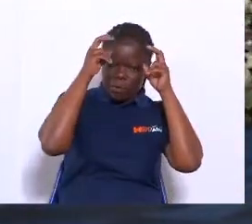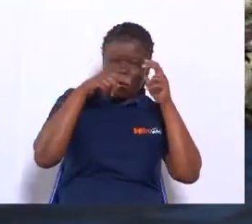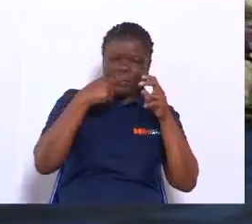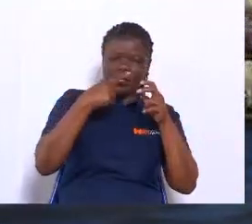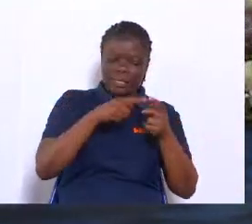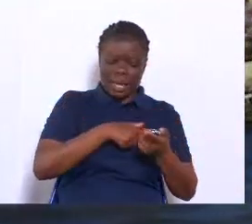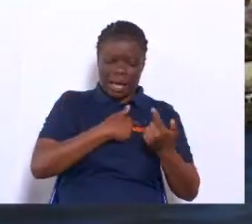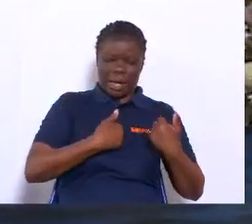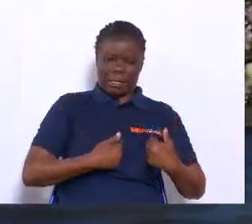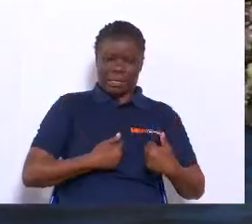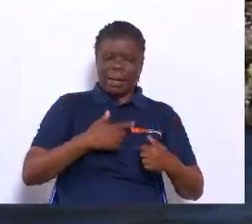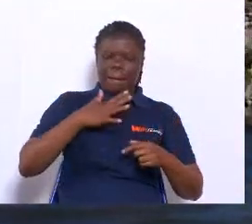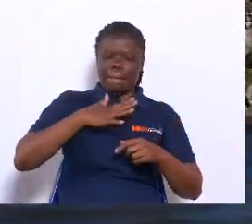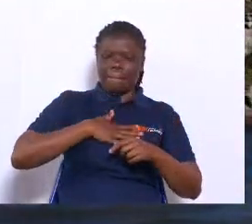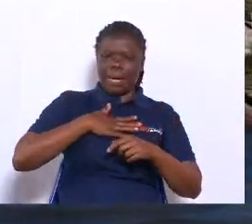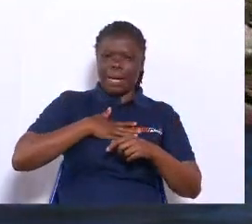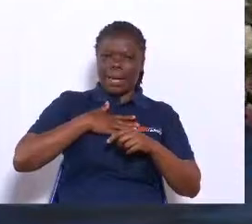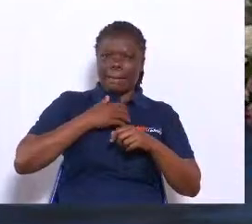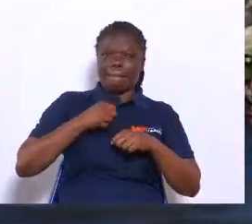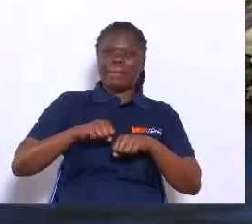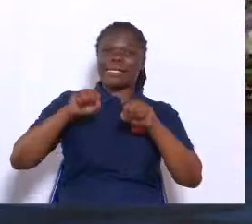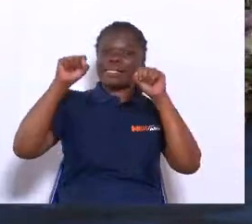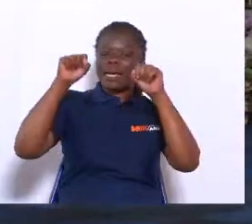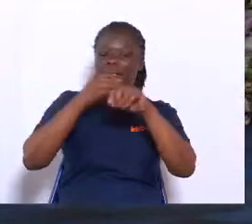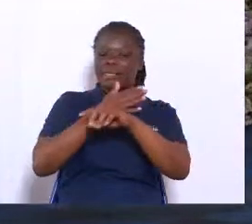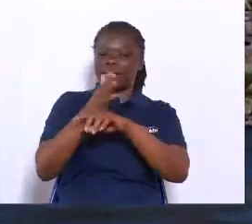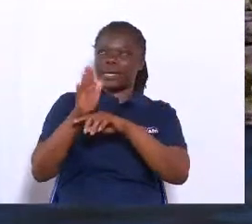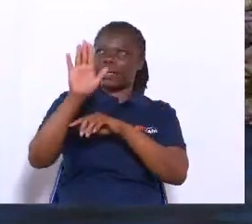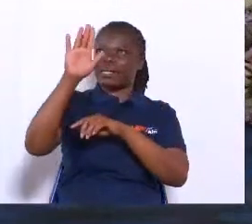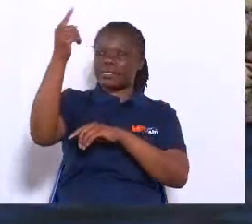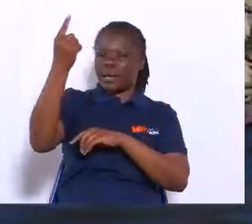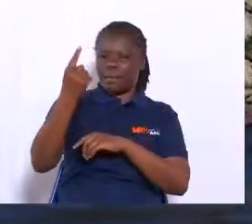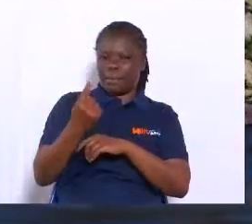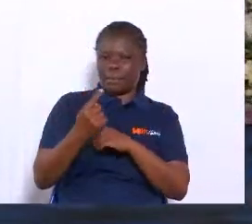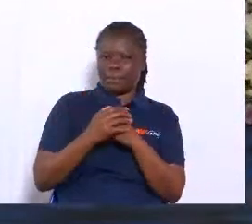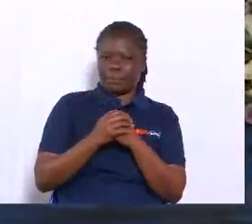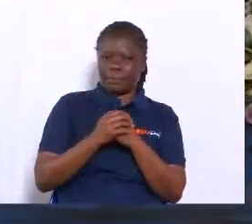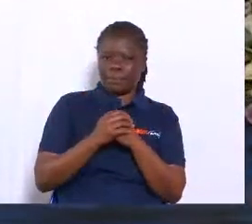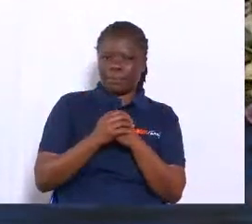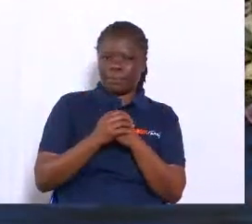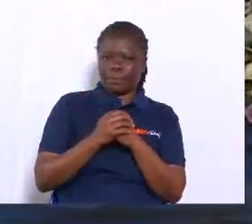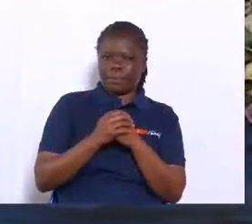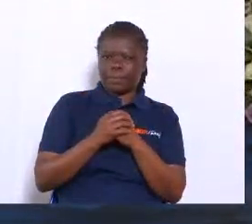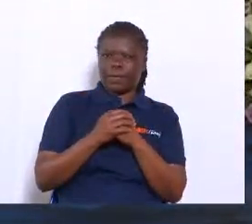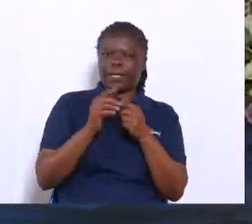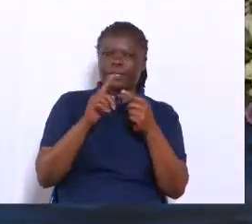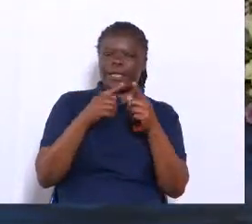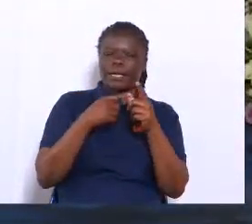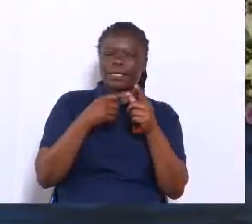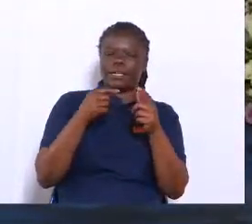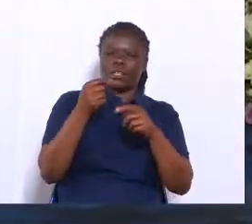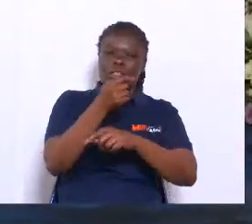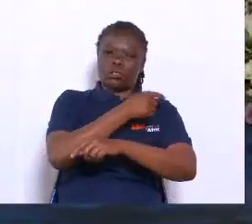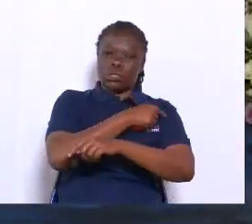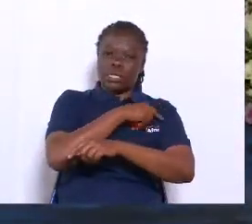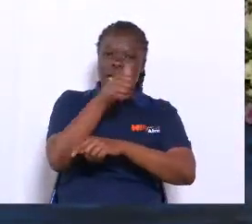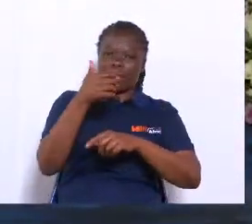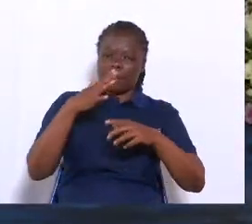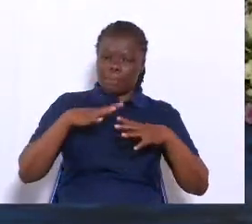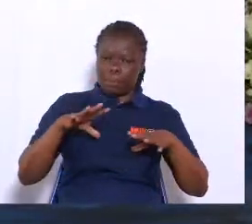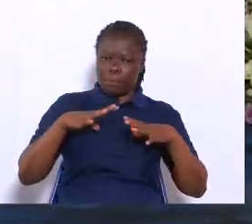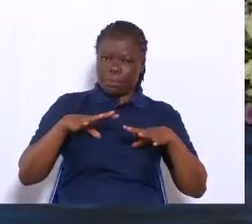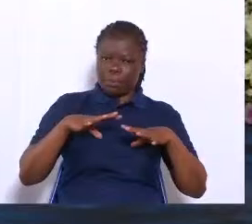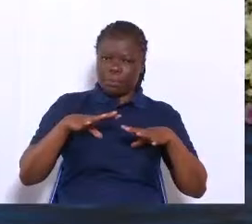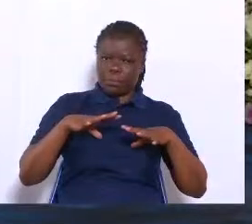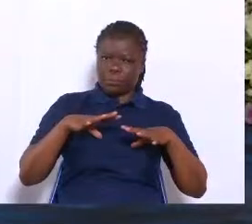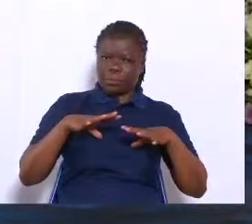my master is delaying his coming, begins to beat his fellow servants, that is, treat other people unjustly, eat and drink